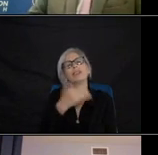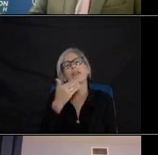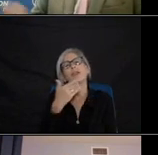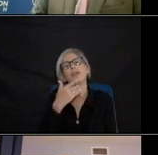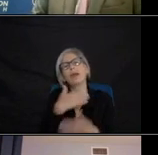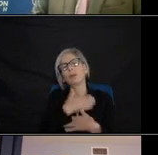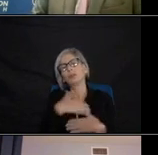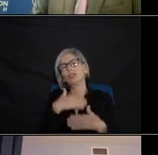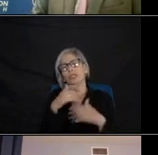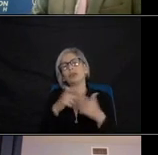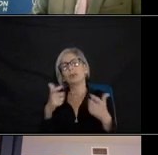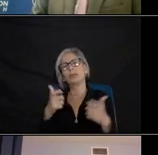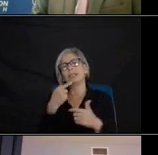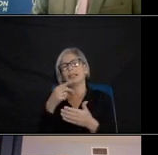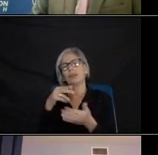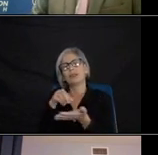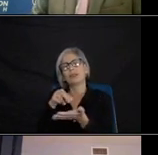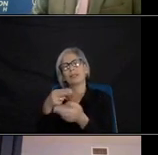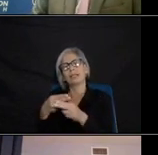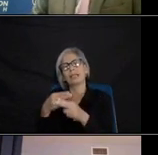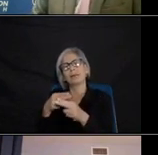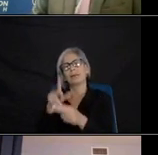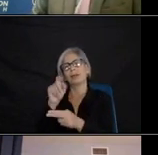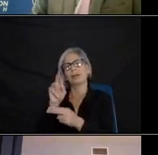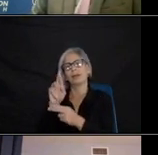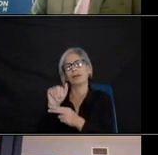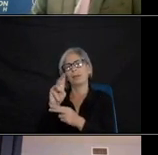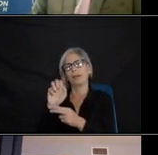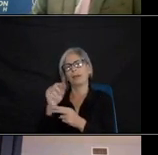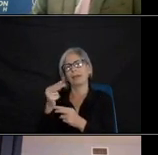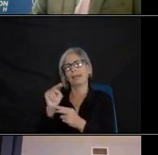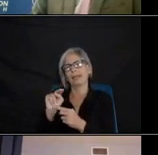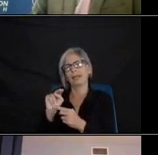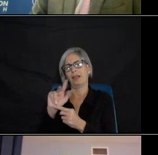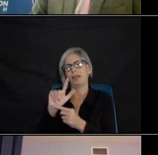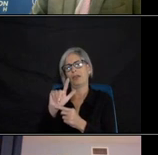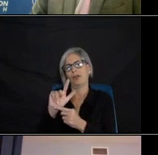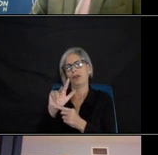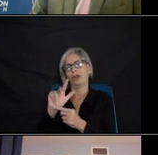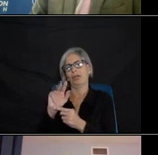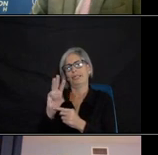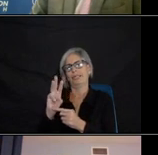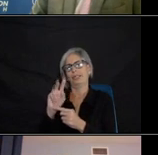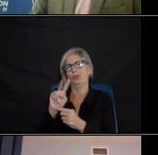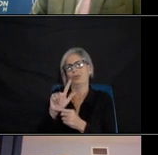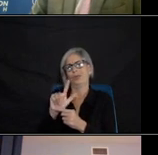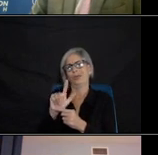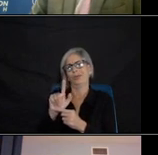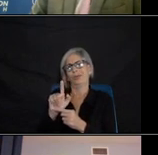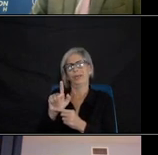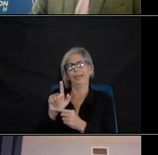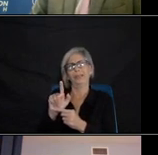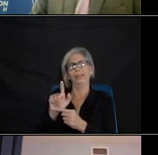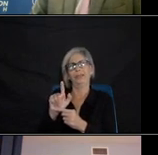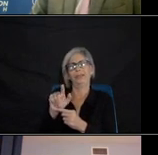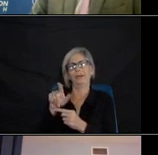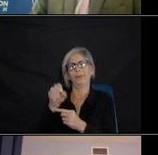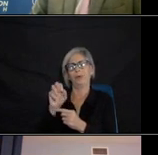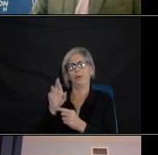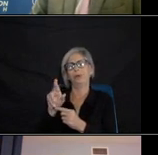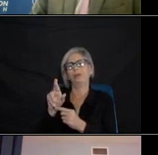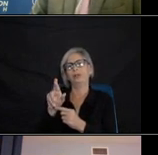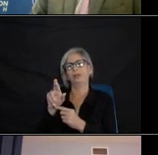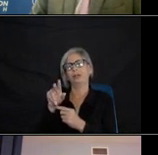appreciate you. State your name and address for the record again. My name is Laura Milligan. I'm at 3621 Harlow Avenue. And